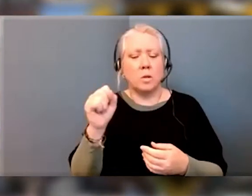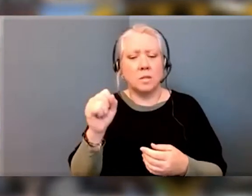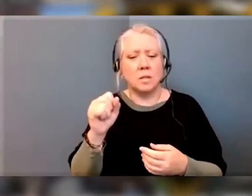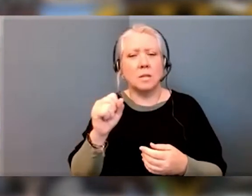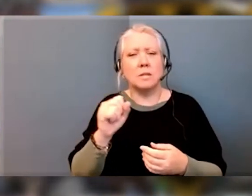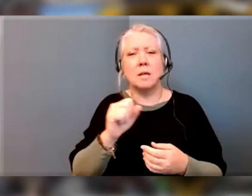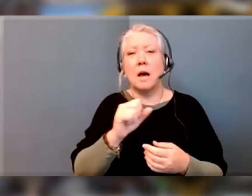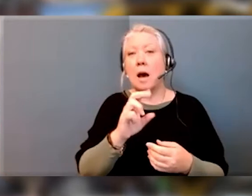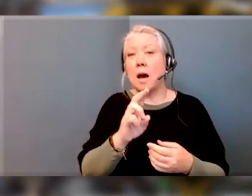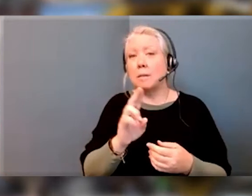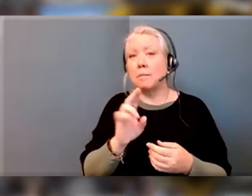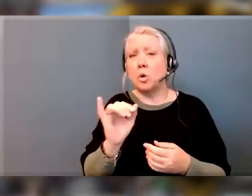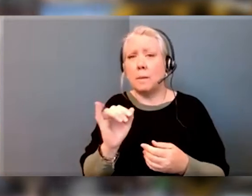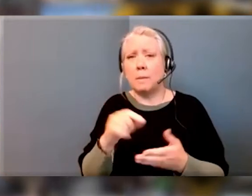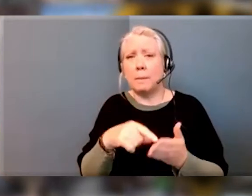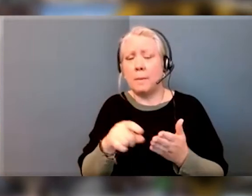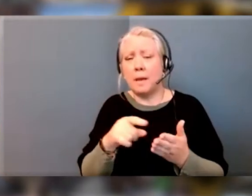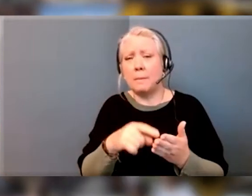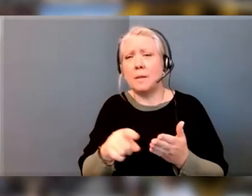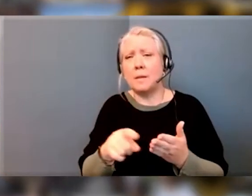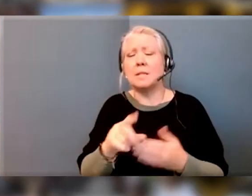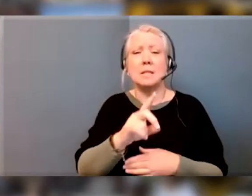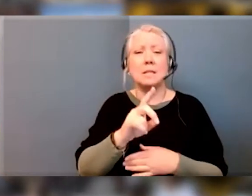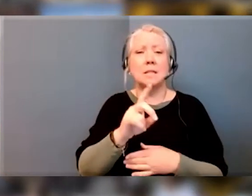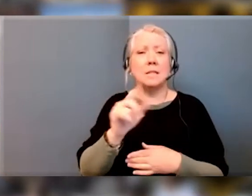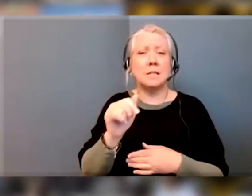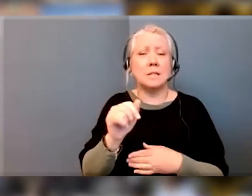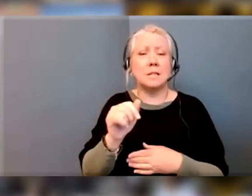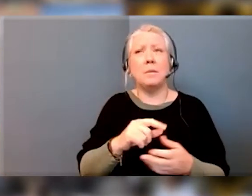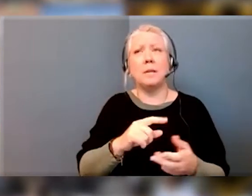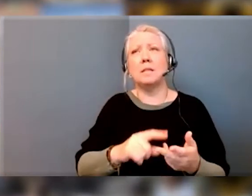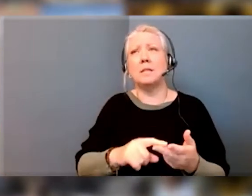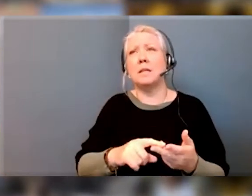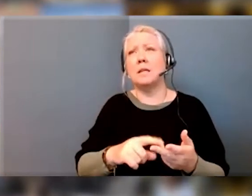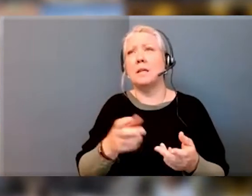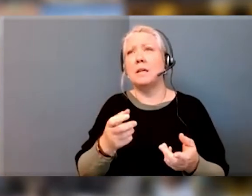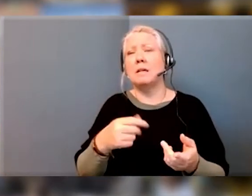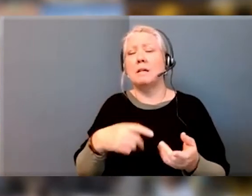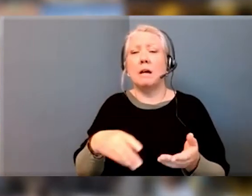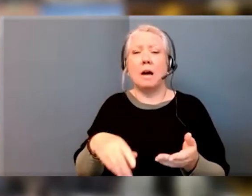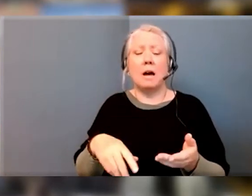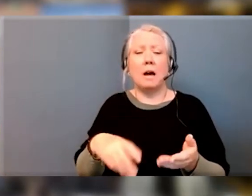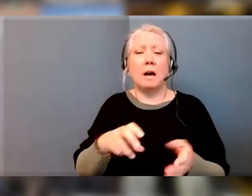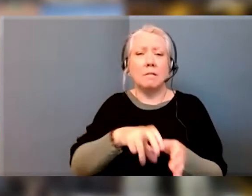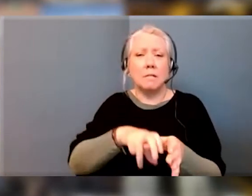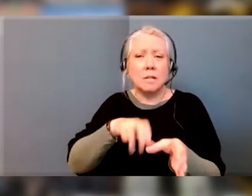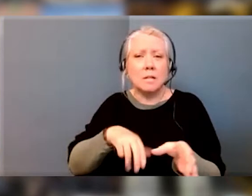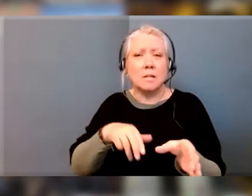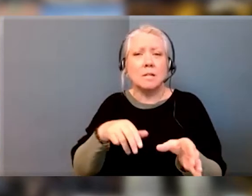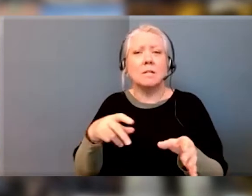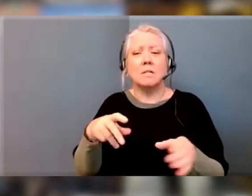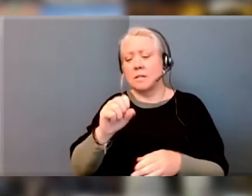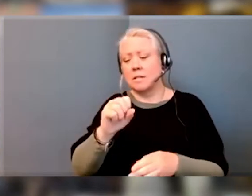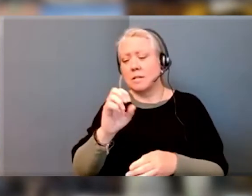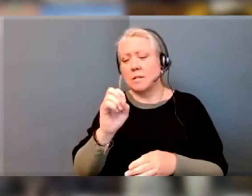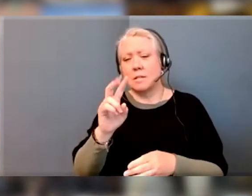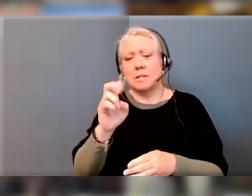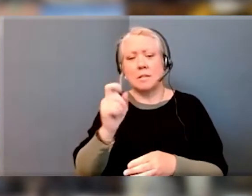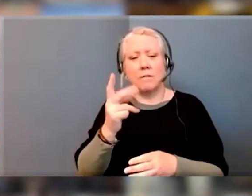payments, disability, workers' comp, severance pay, alimony, child support, net income from the operation of a